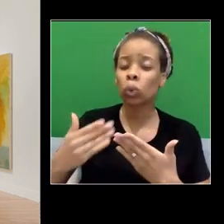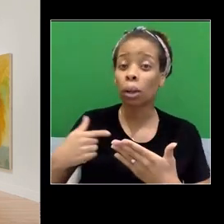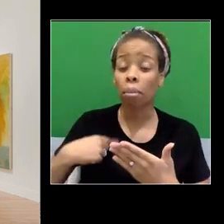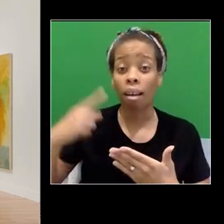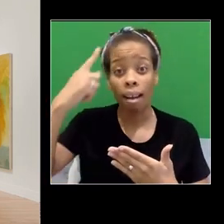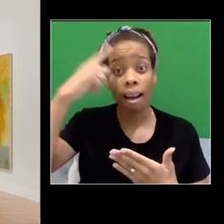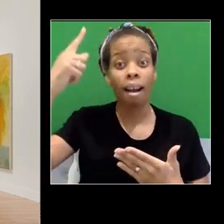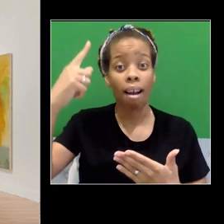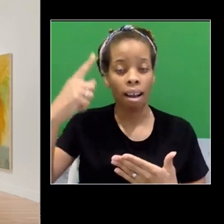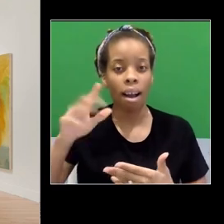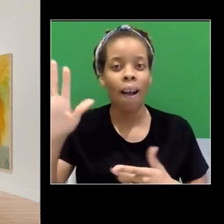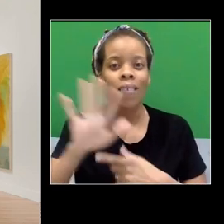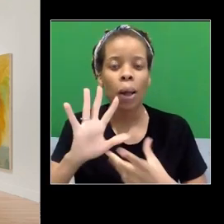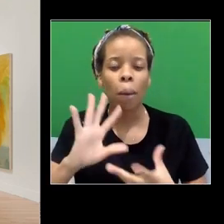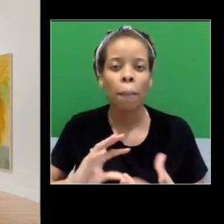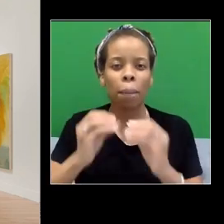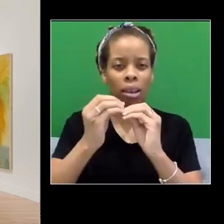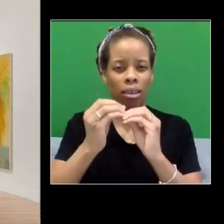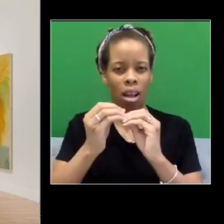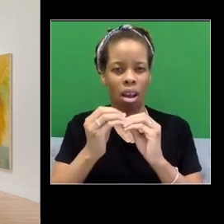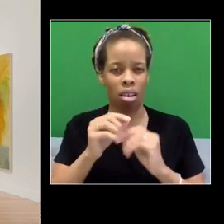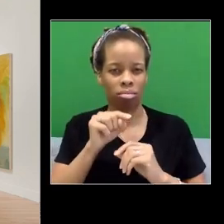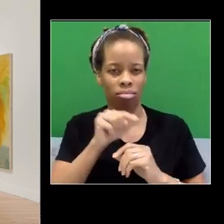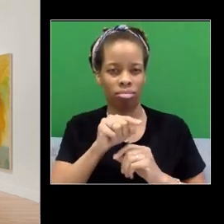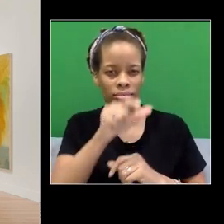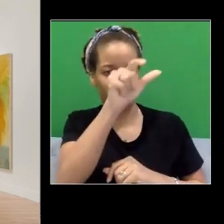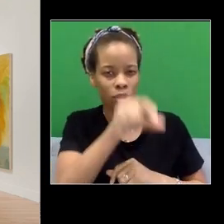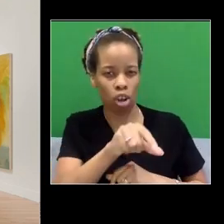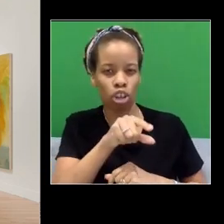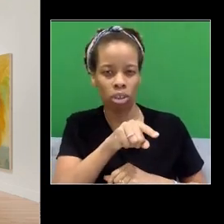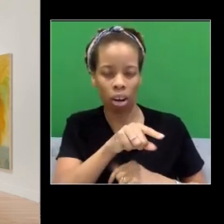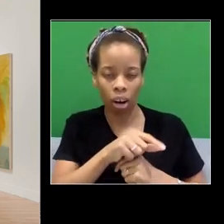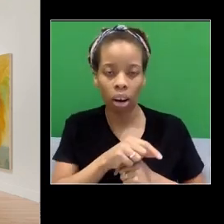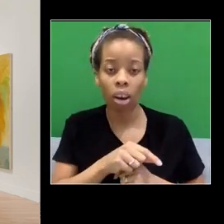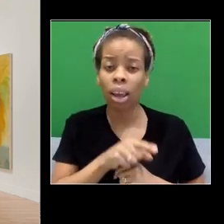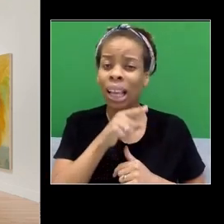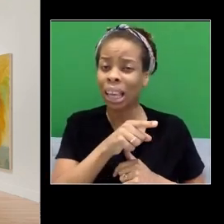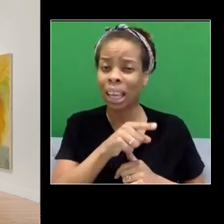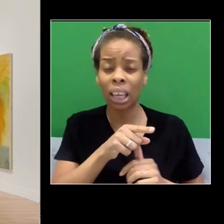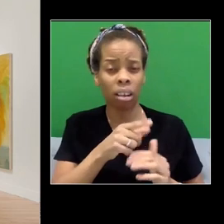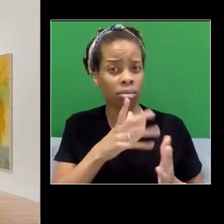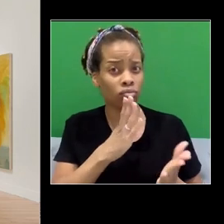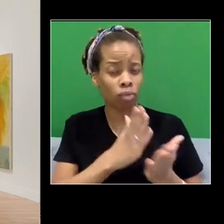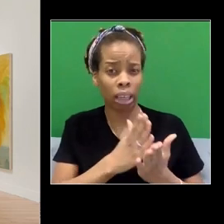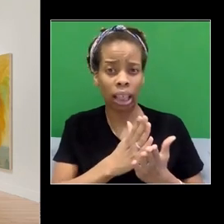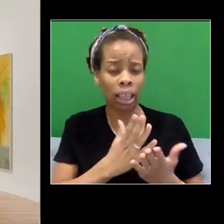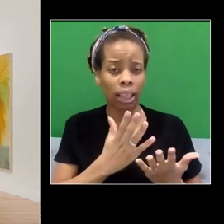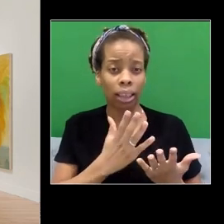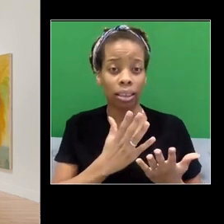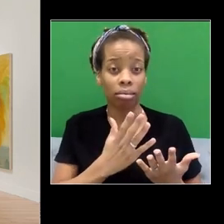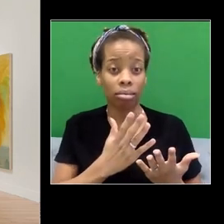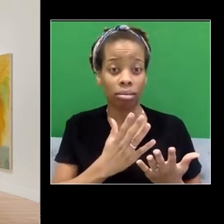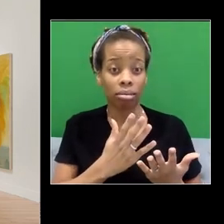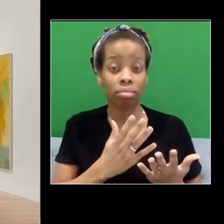lot of, Claude Chabrol, and again, these very awkward I mean, going back to the